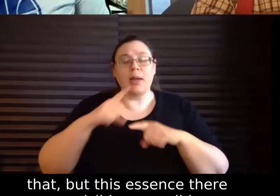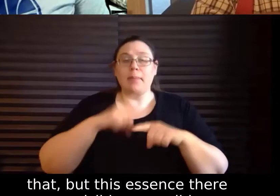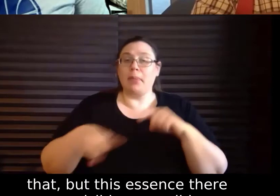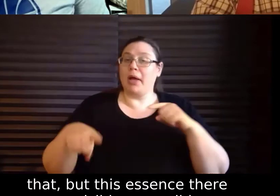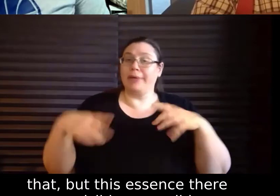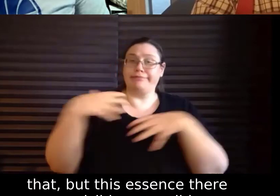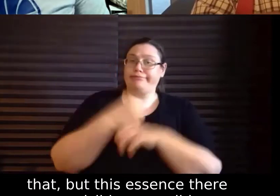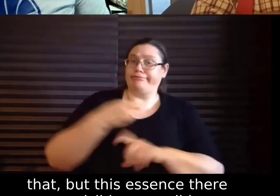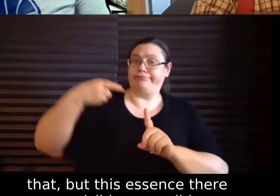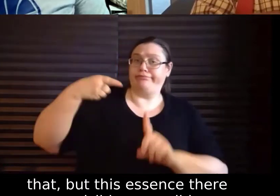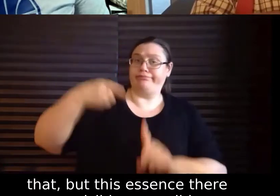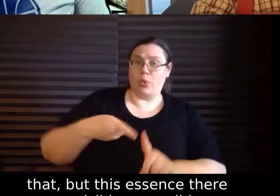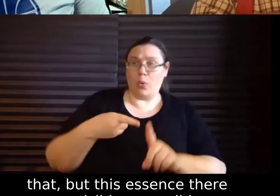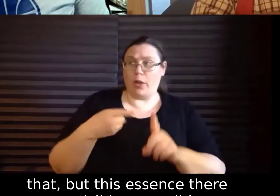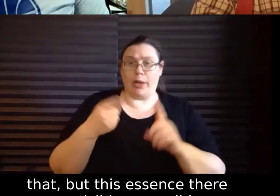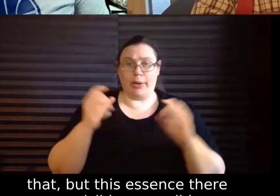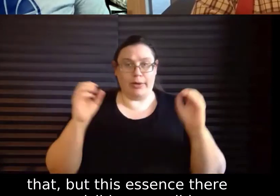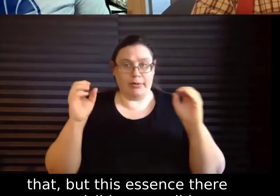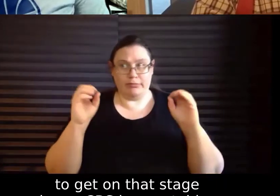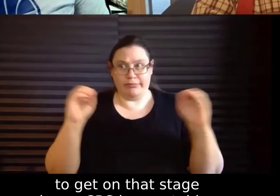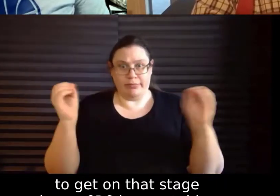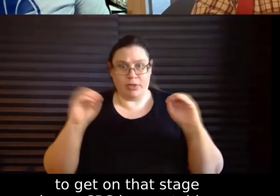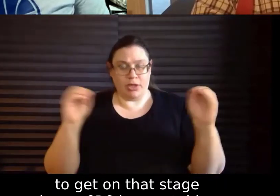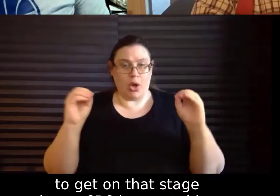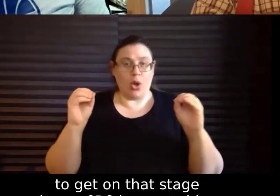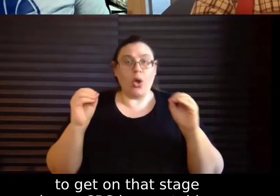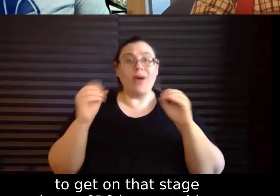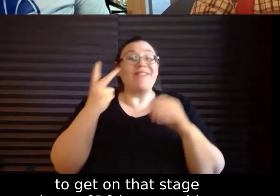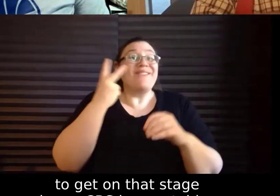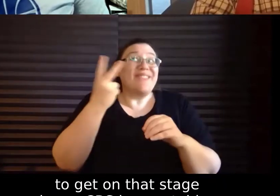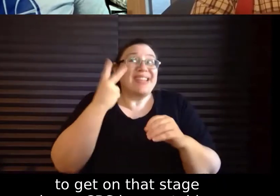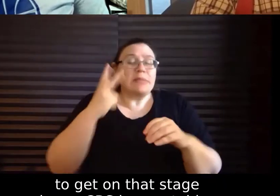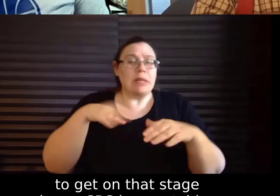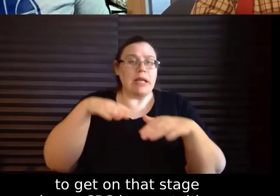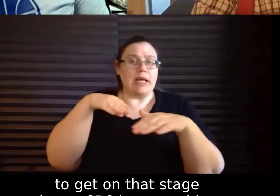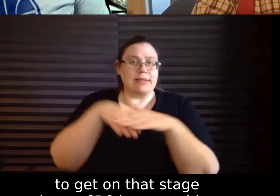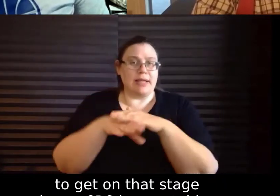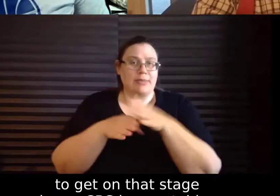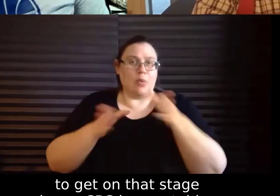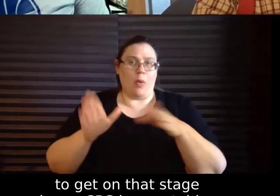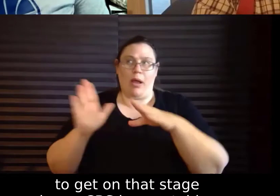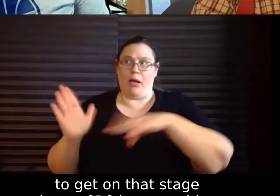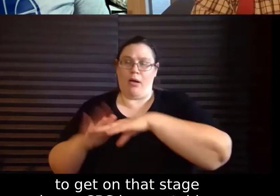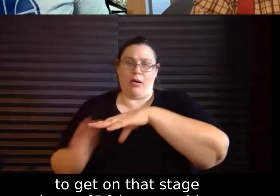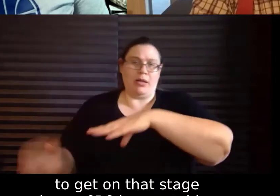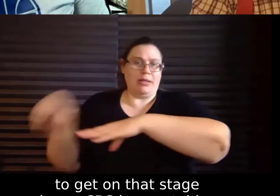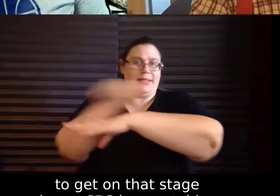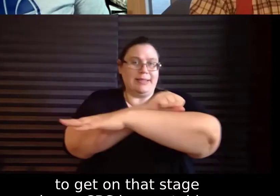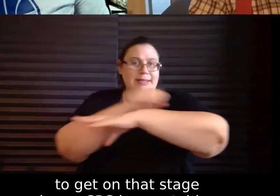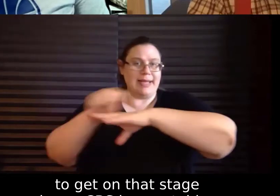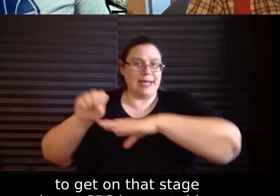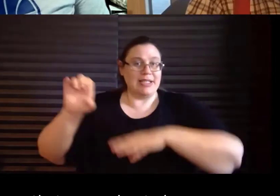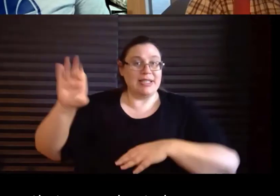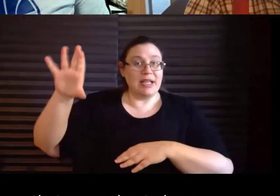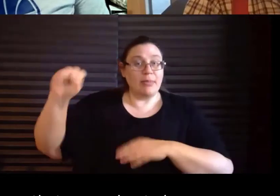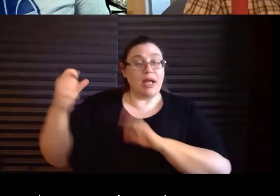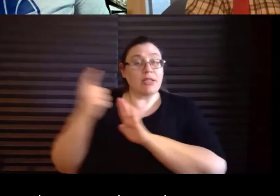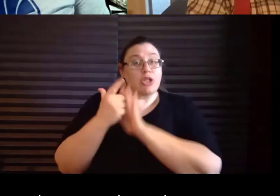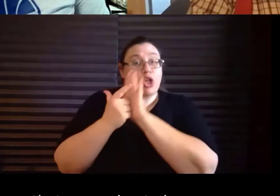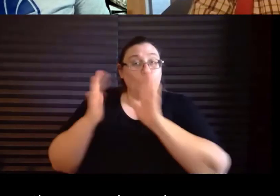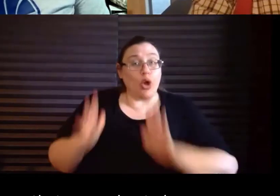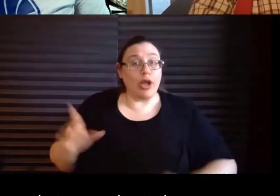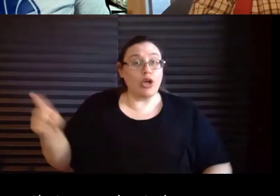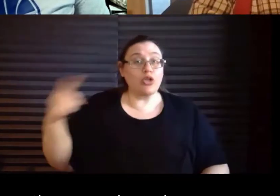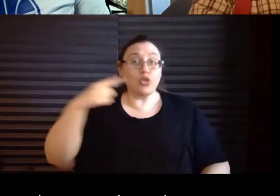there was no visibly accessible way to get on that stage when a CBS lawyer had told me that was going